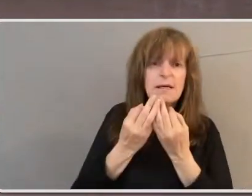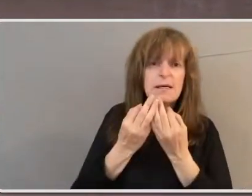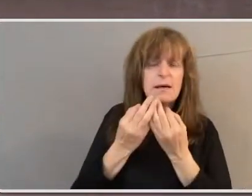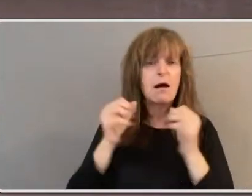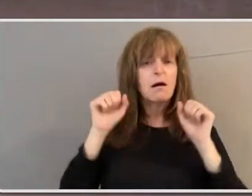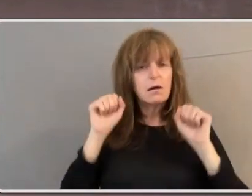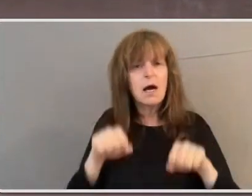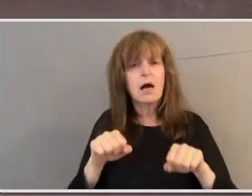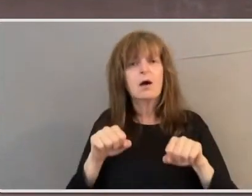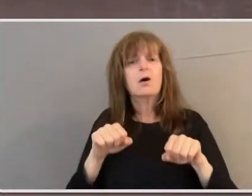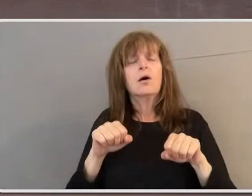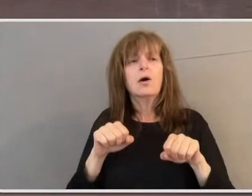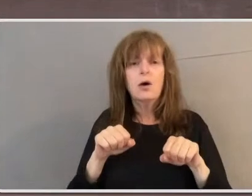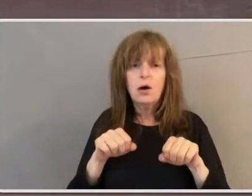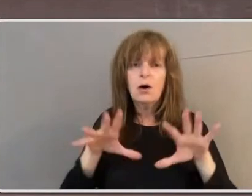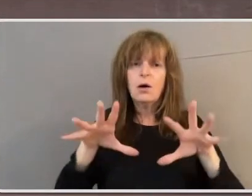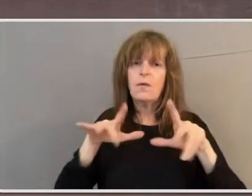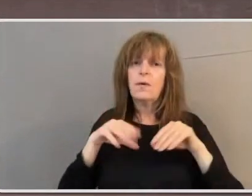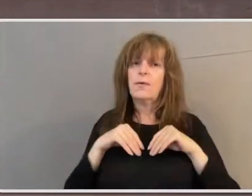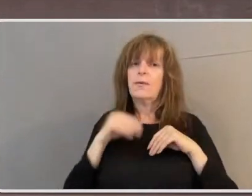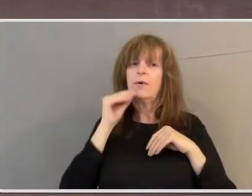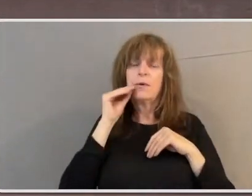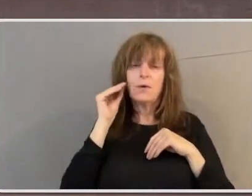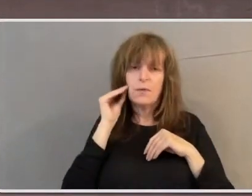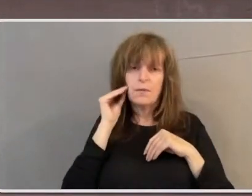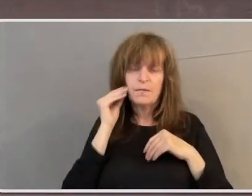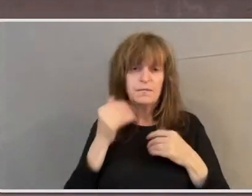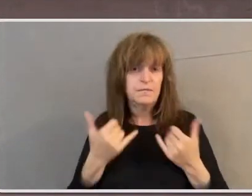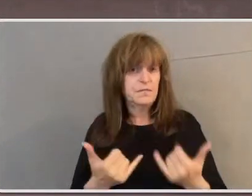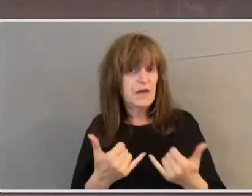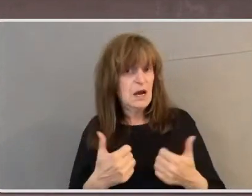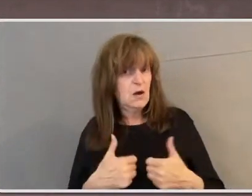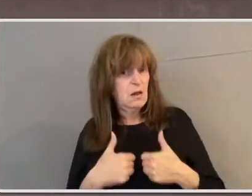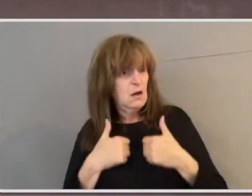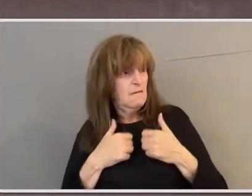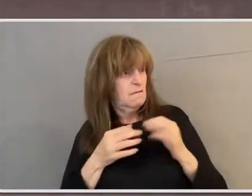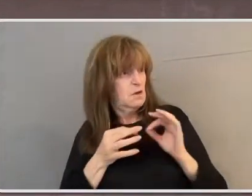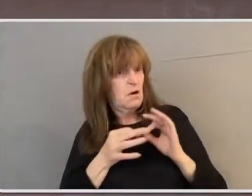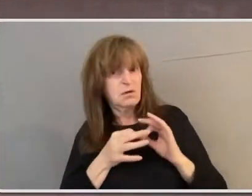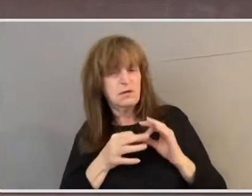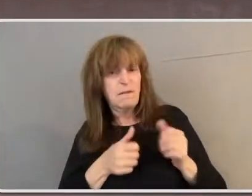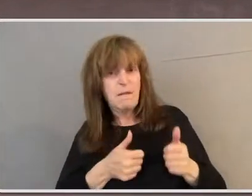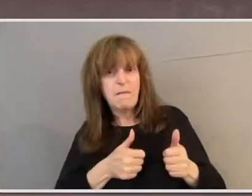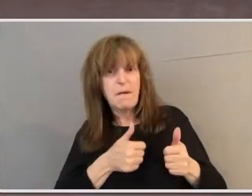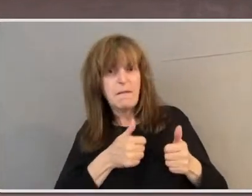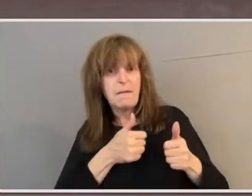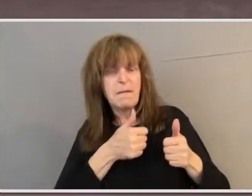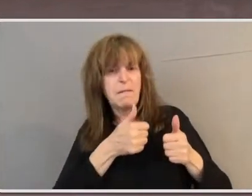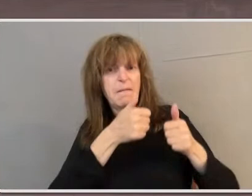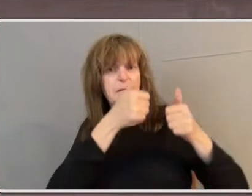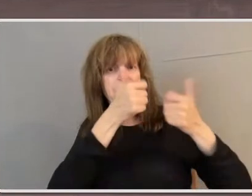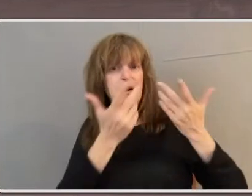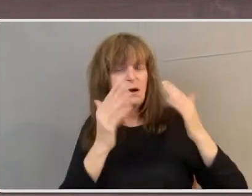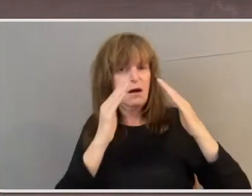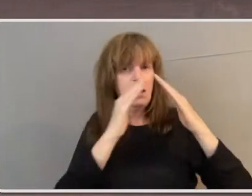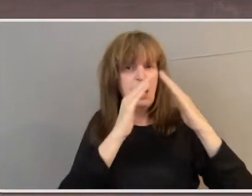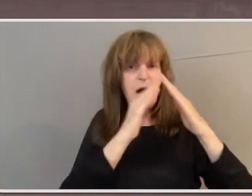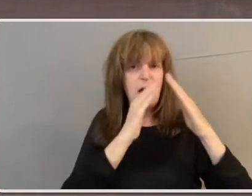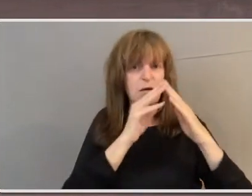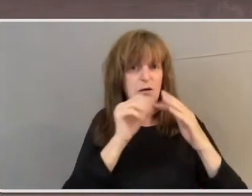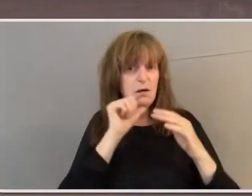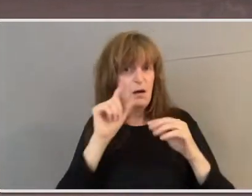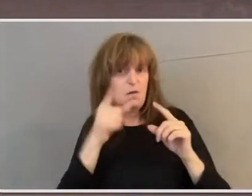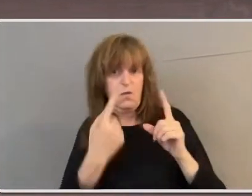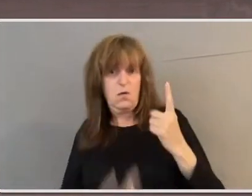is getting more expensive, housing isn't the only way our government is keeping costs down for families.